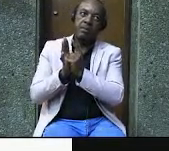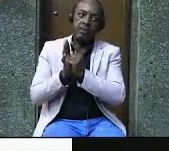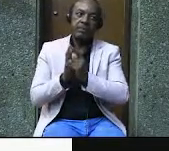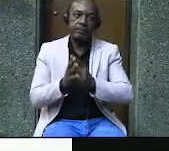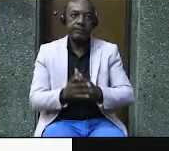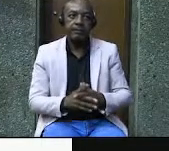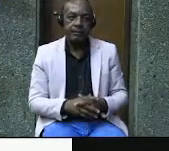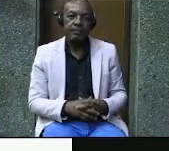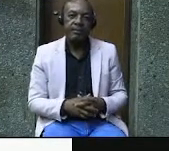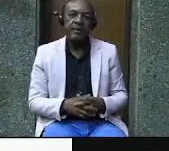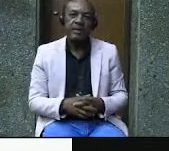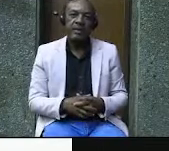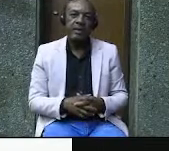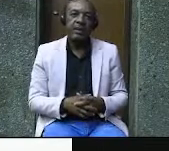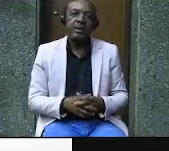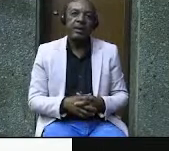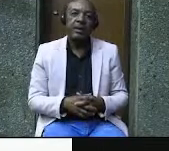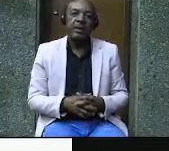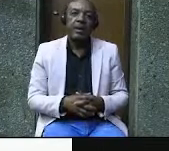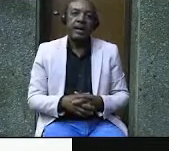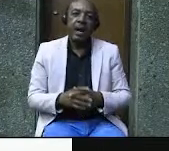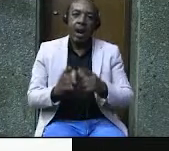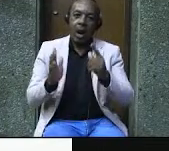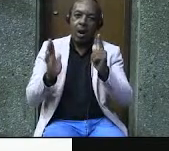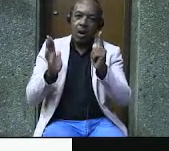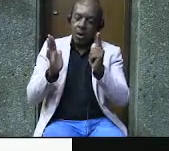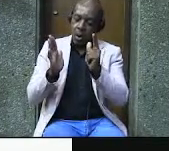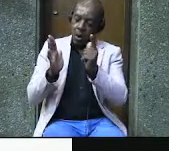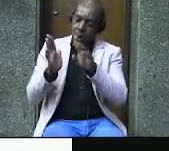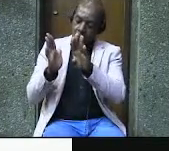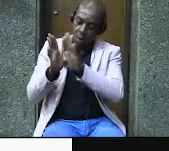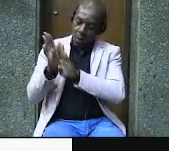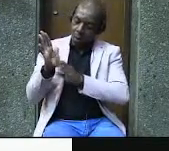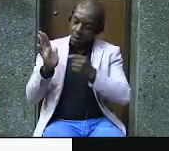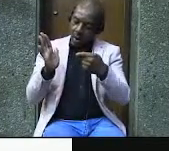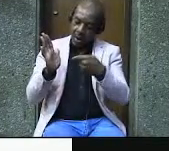with, the bill that we are presenting to you this morning,